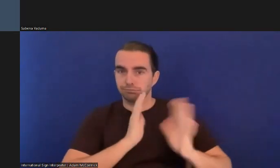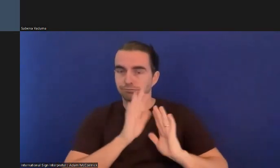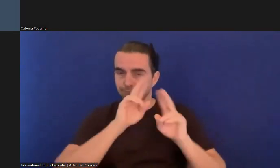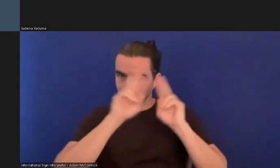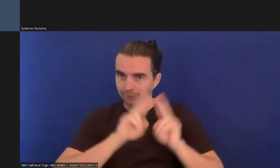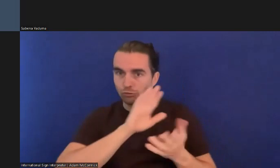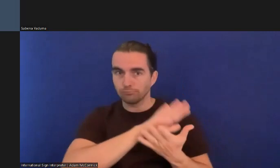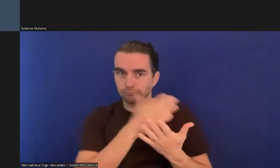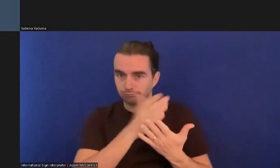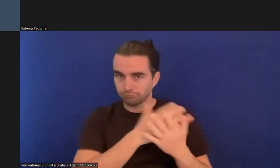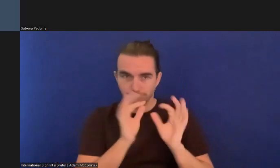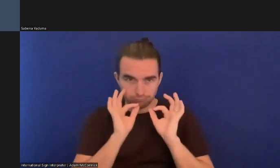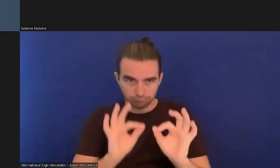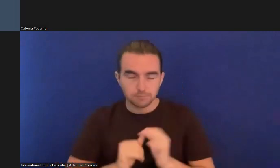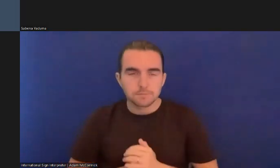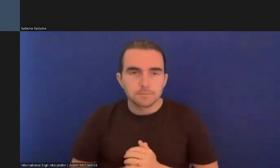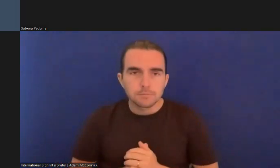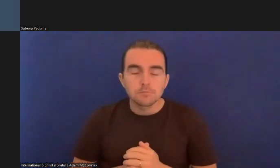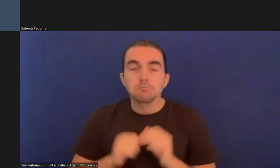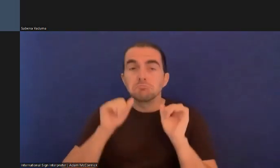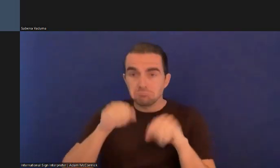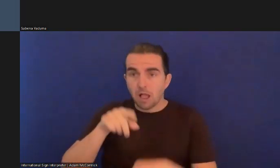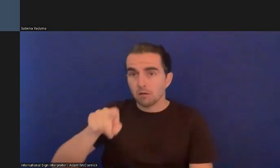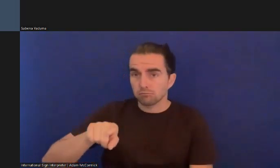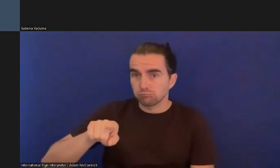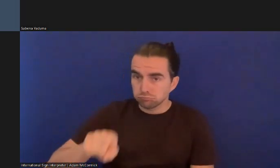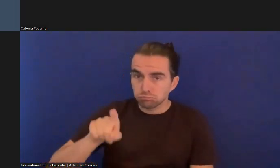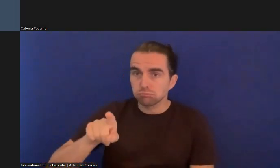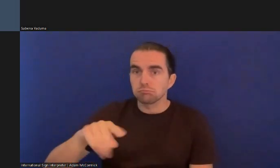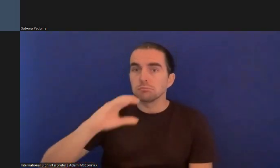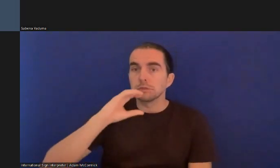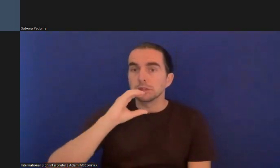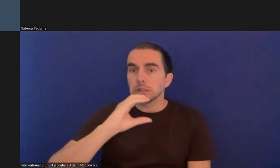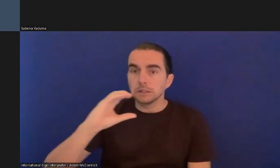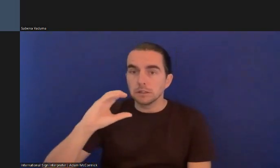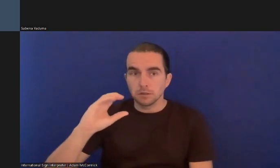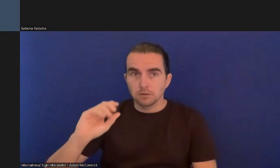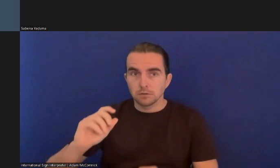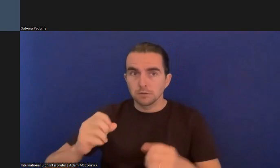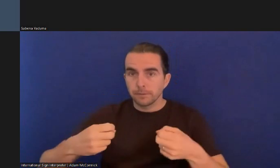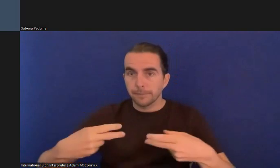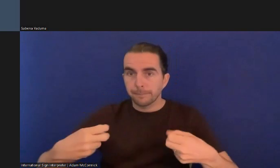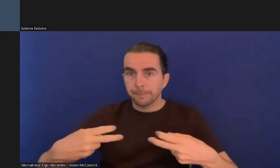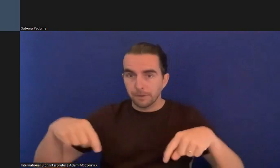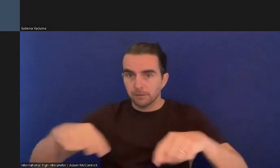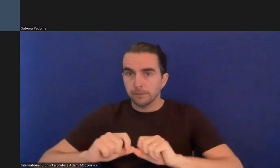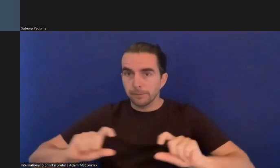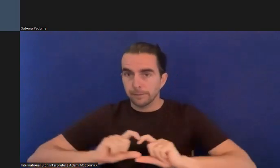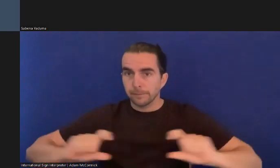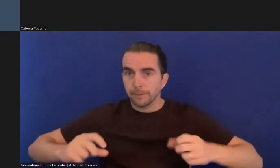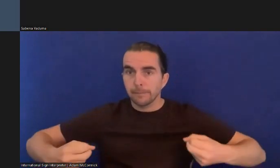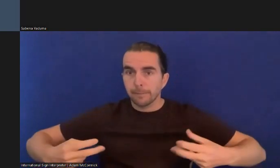In today's webinar, we will be looking at establishing a community and